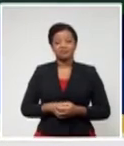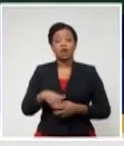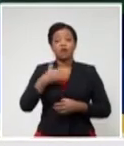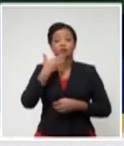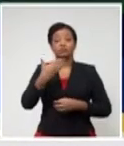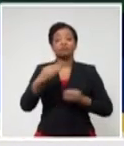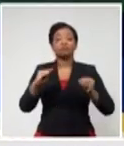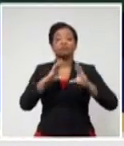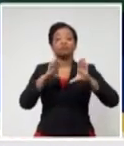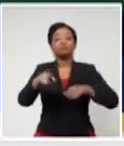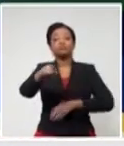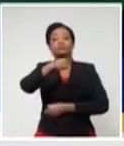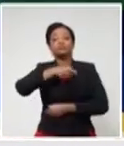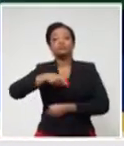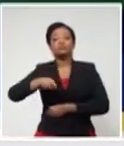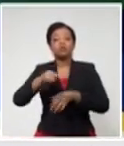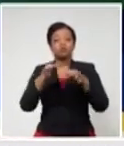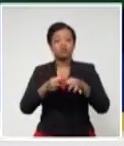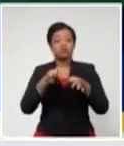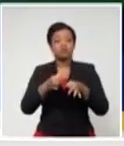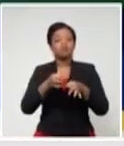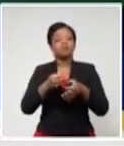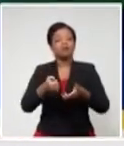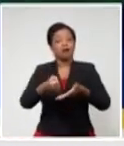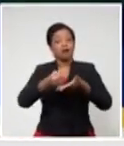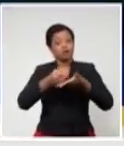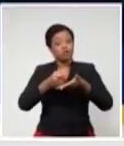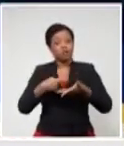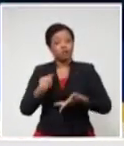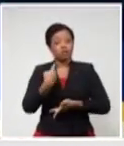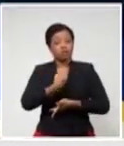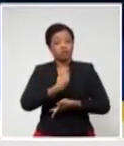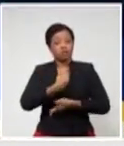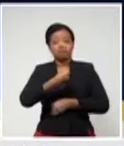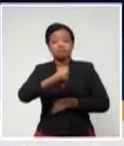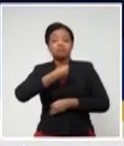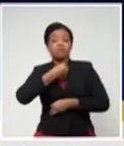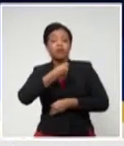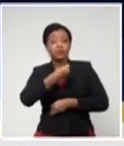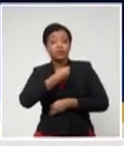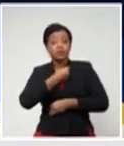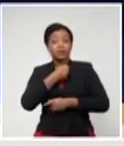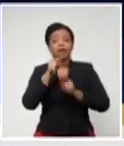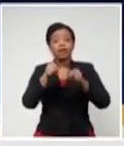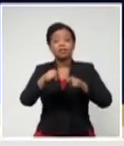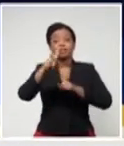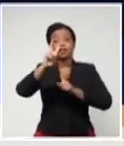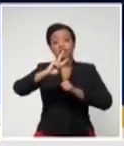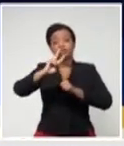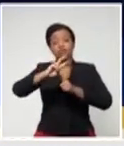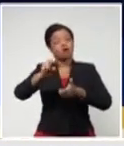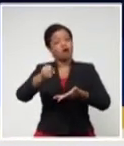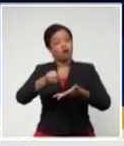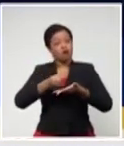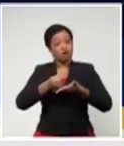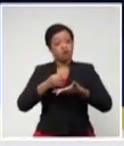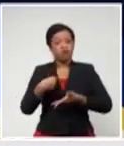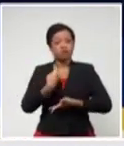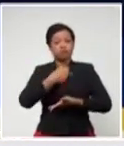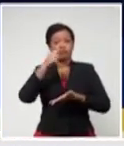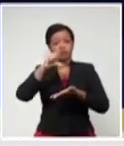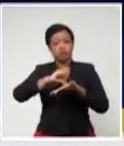Good morning to all of you, to all of those who make this broadcast possible, to Gisela supporting us from the